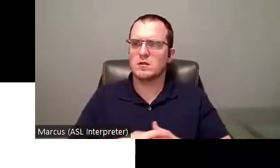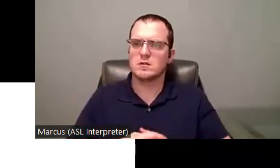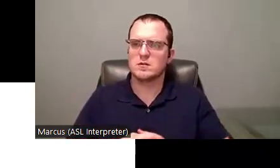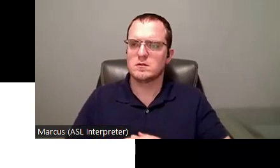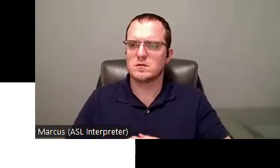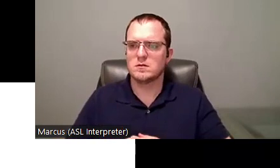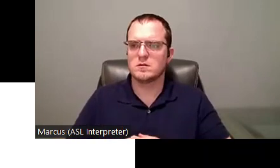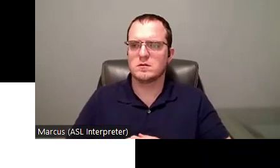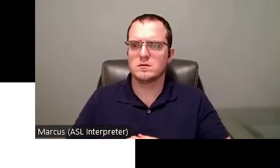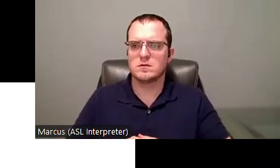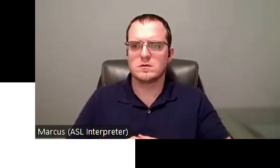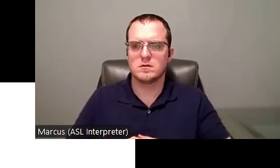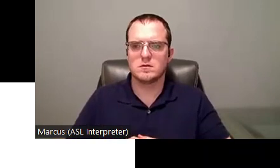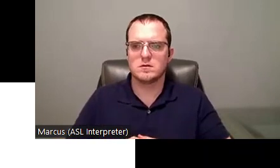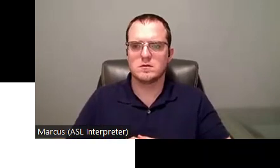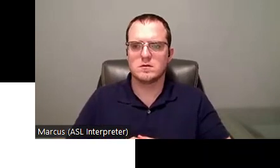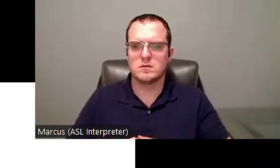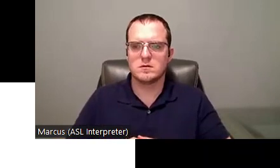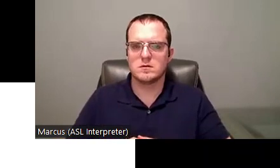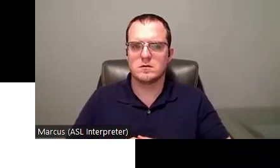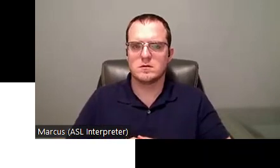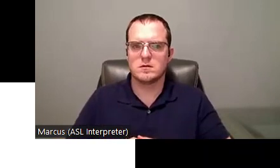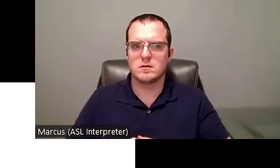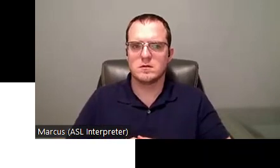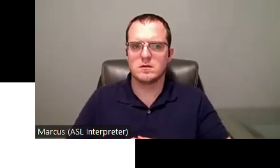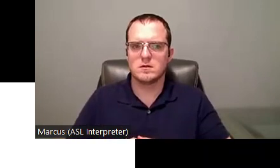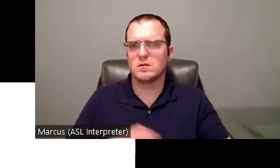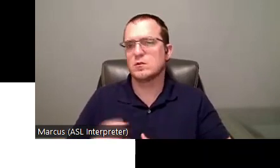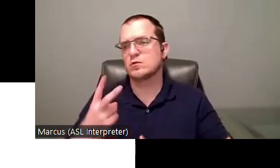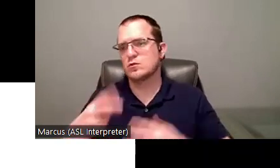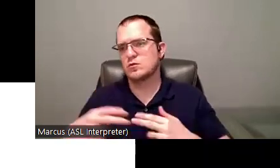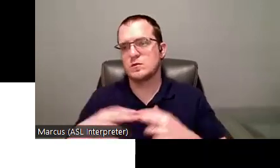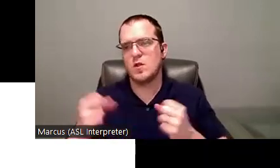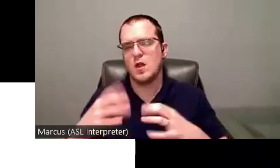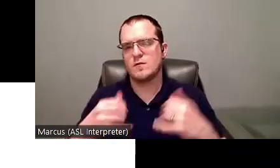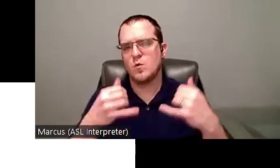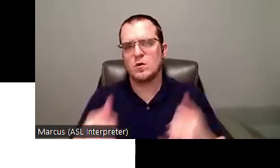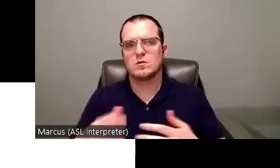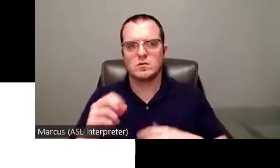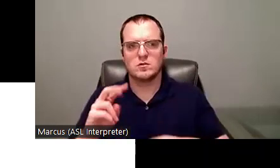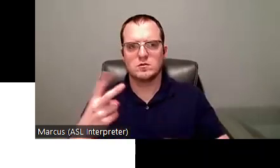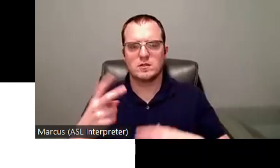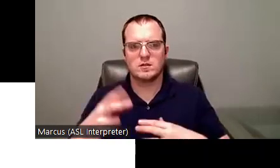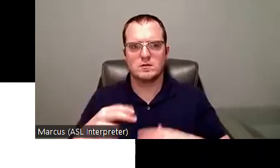You go to the next one as well. They're on two screens. We got a lot of awards.